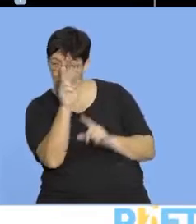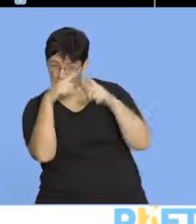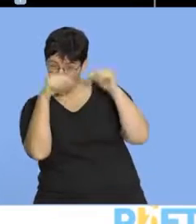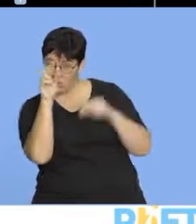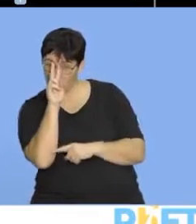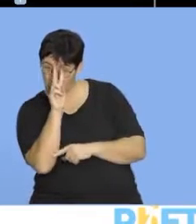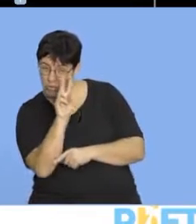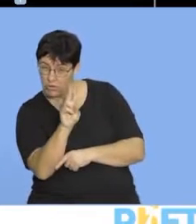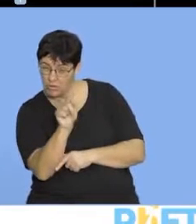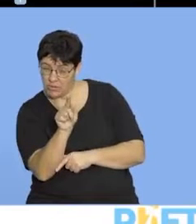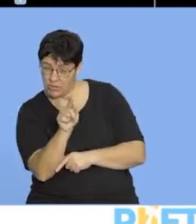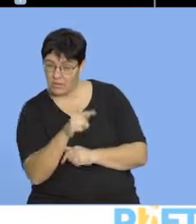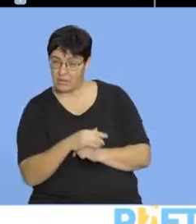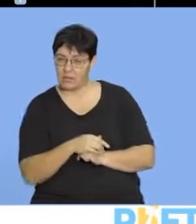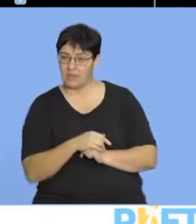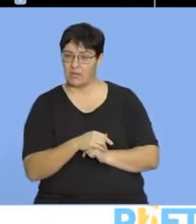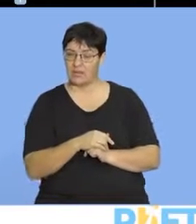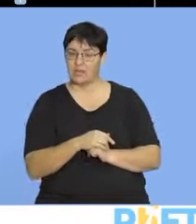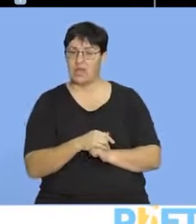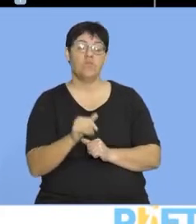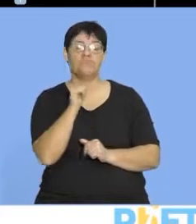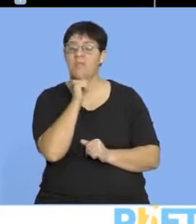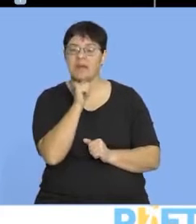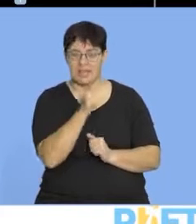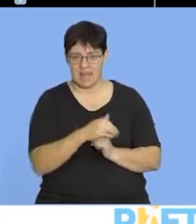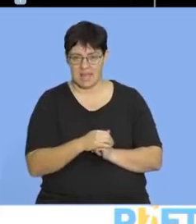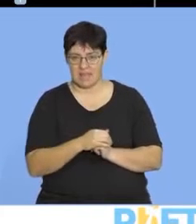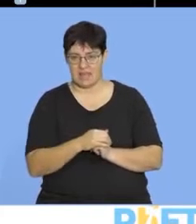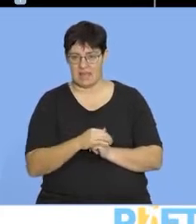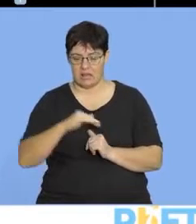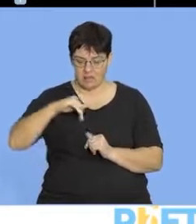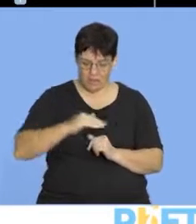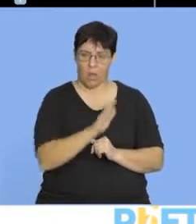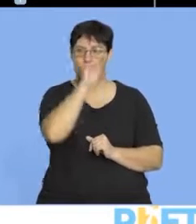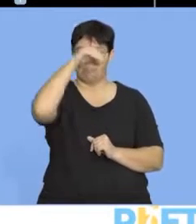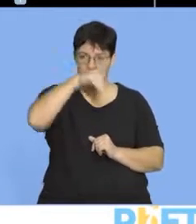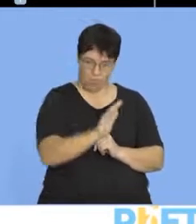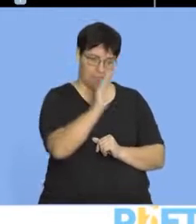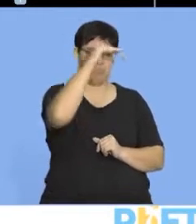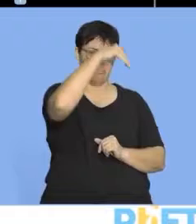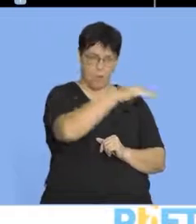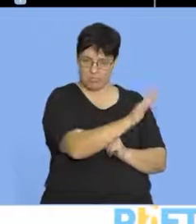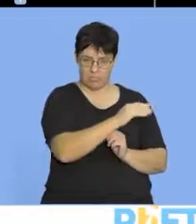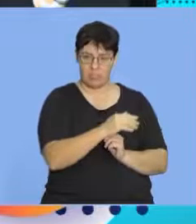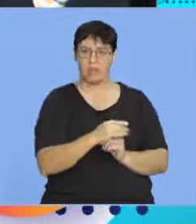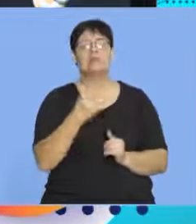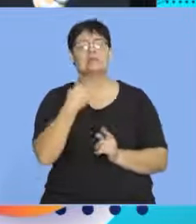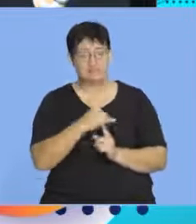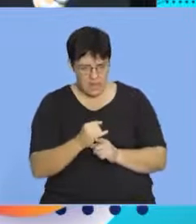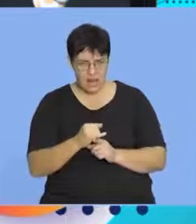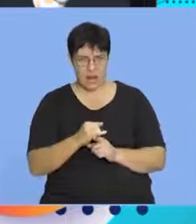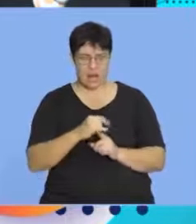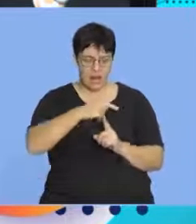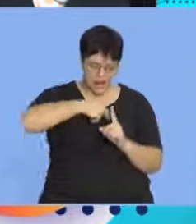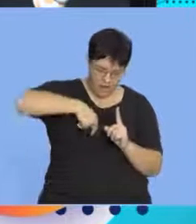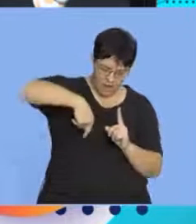very, very carefully. Even though it looks like it's hopping, it actually is still